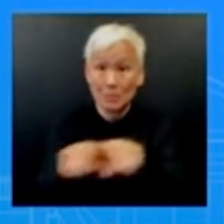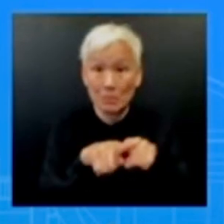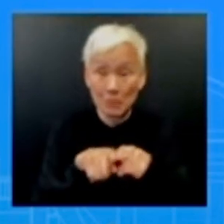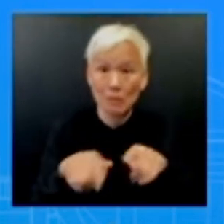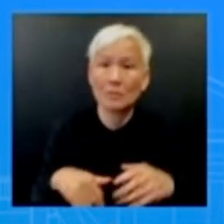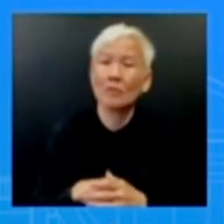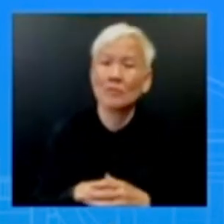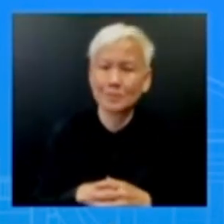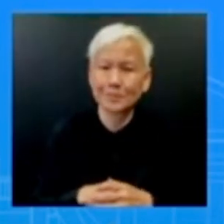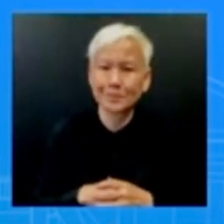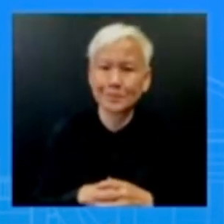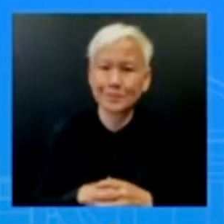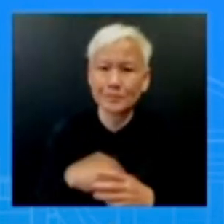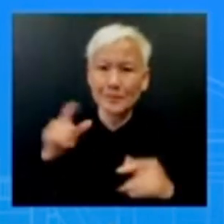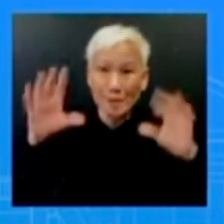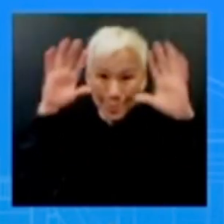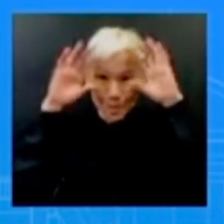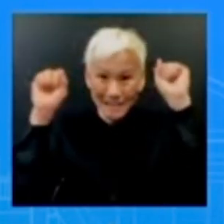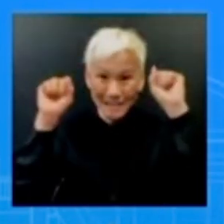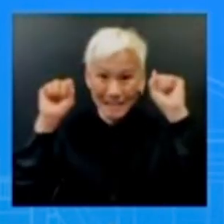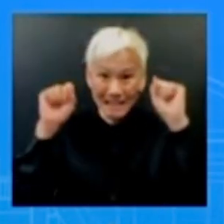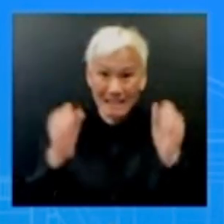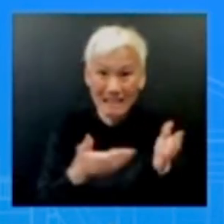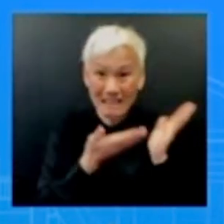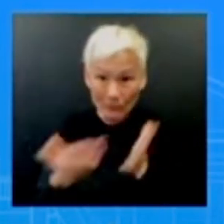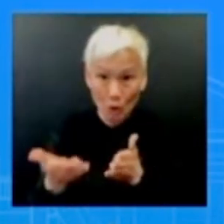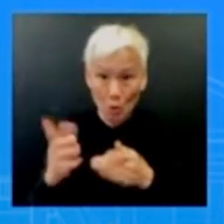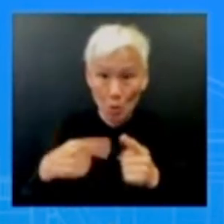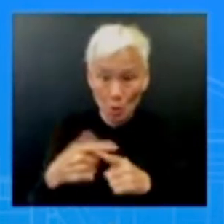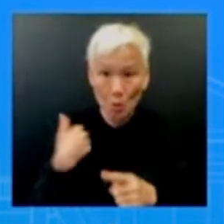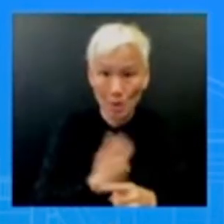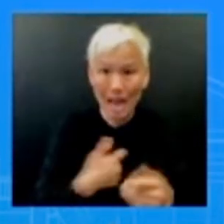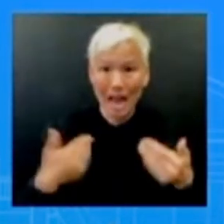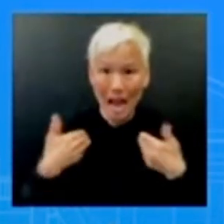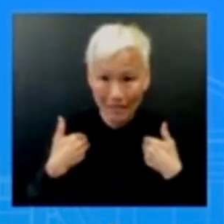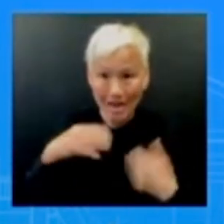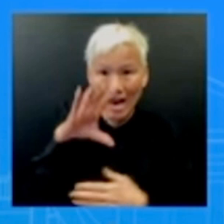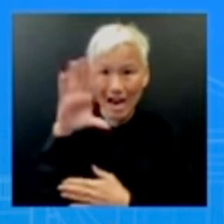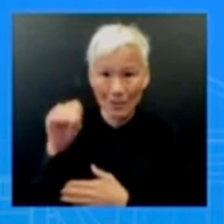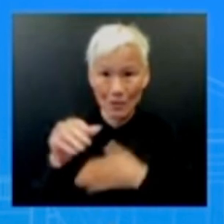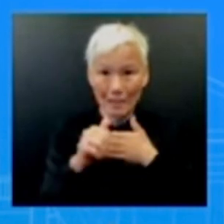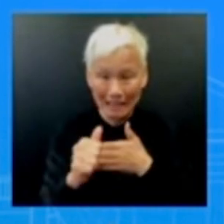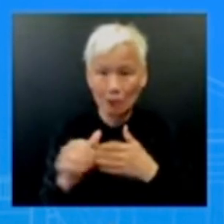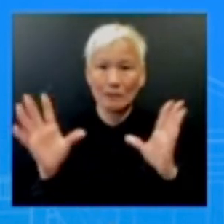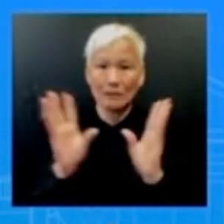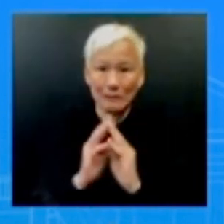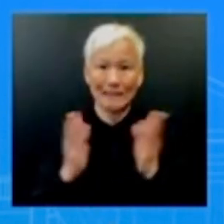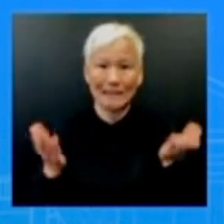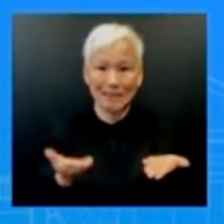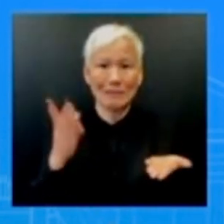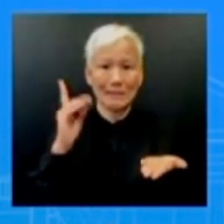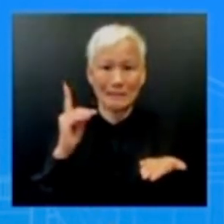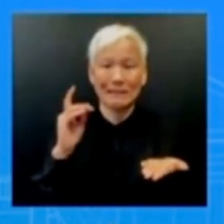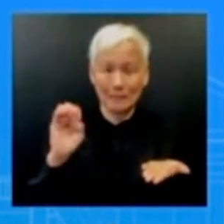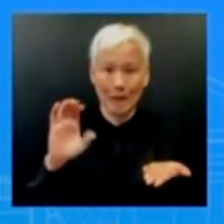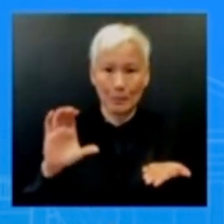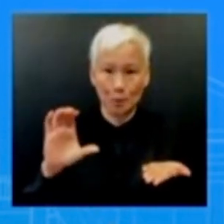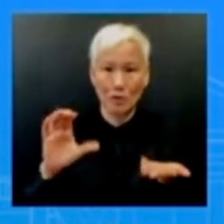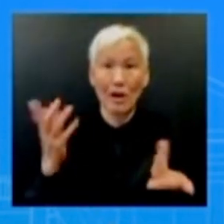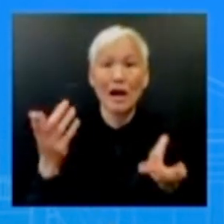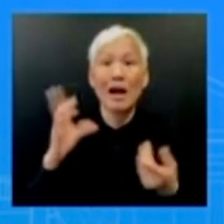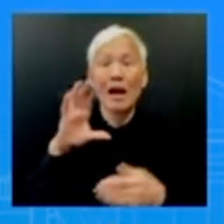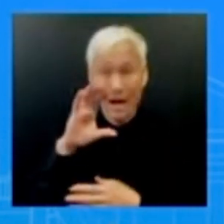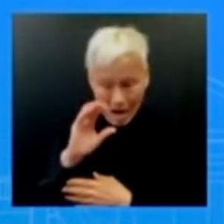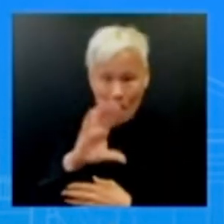that the president delivered when we had the African Leaders Summit here in December, and that's that Africa matters, the continent